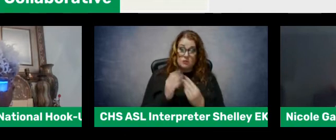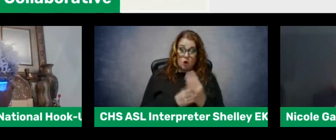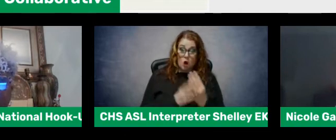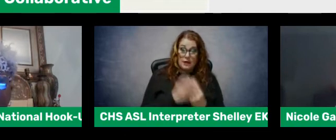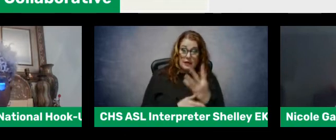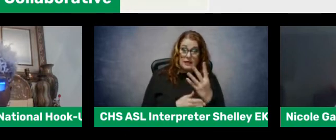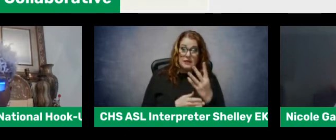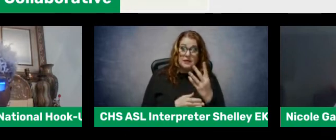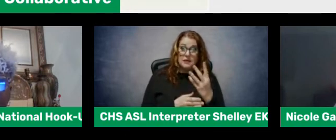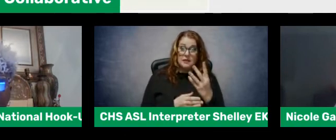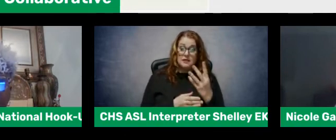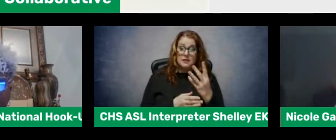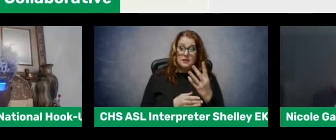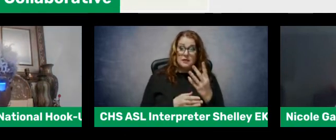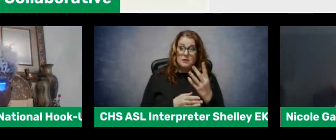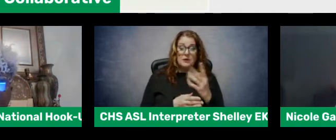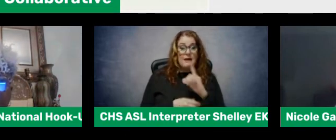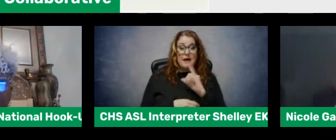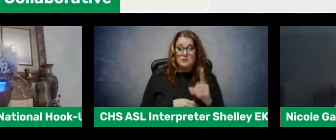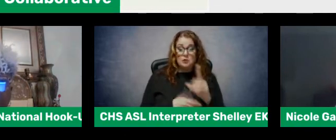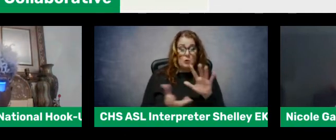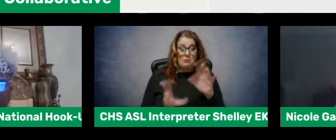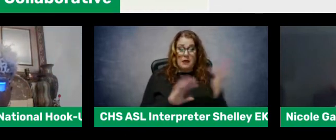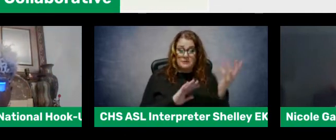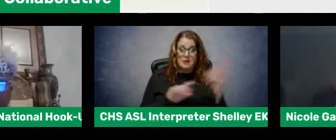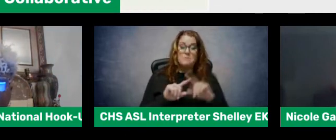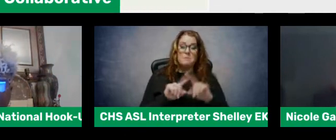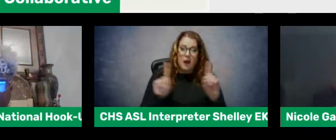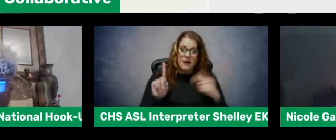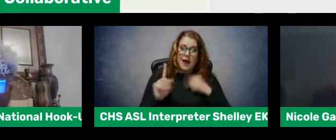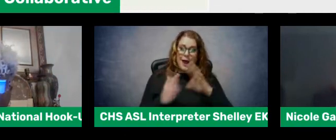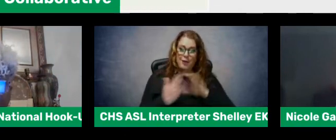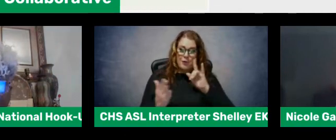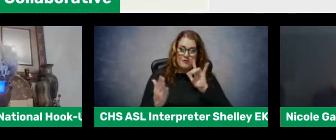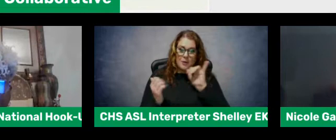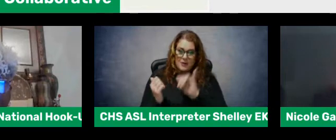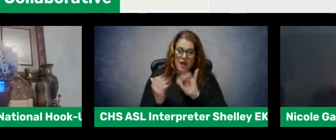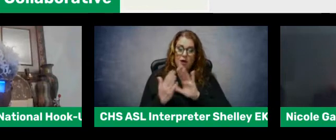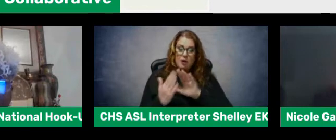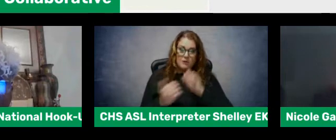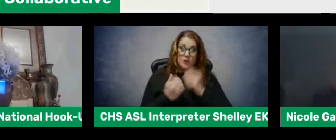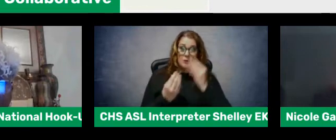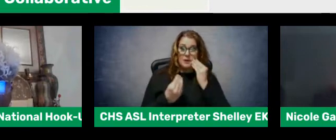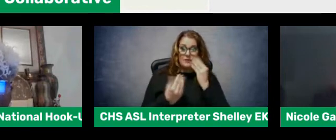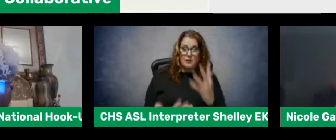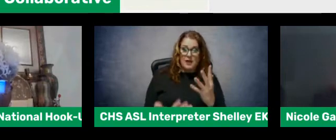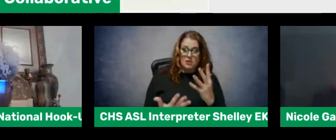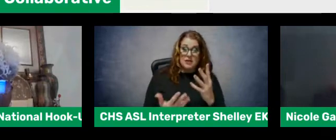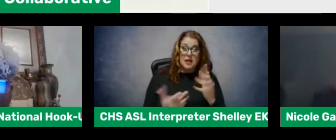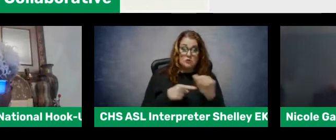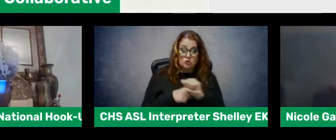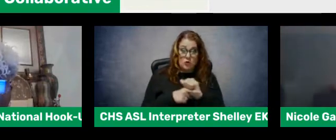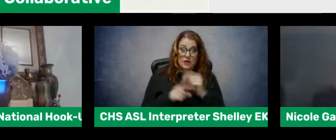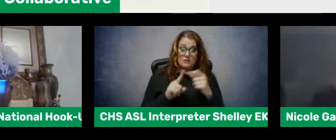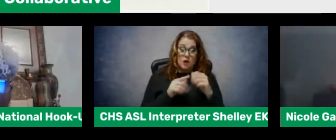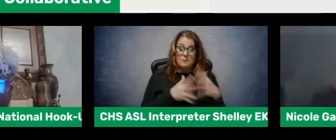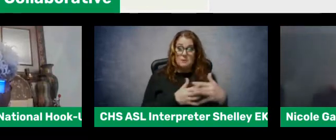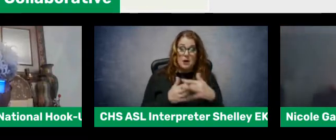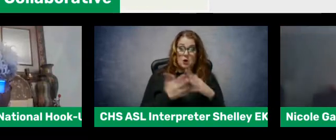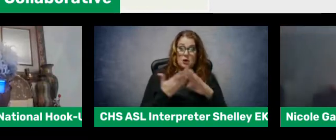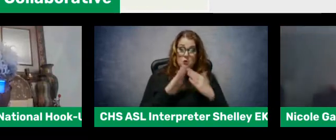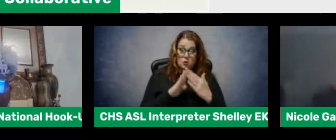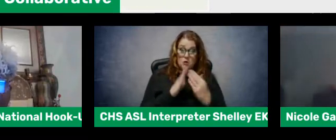was an absolute mess. But I learned from that and learned from information and training from the American Community